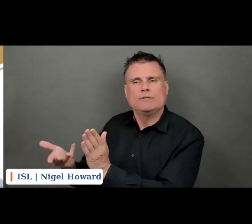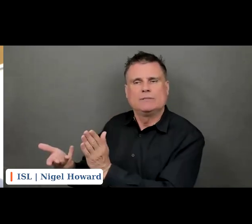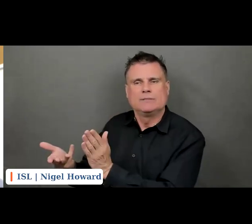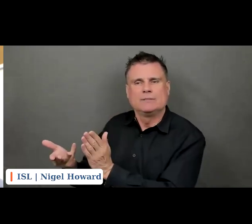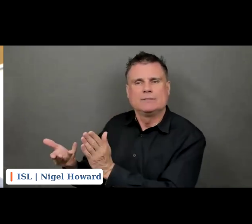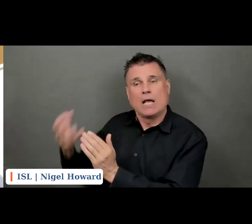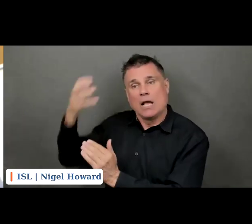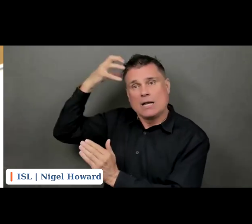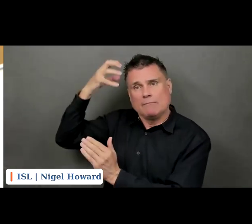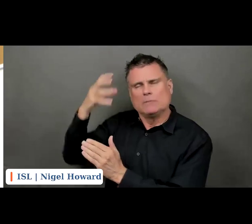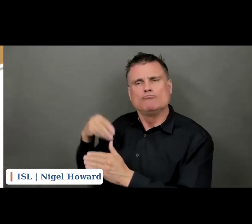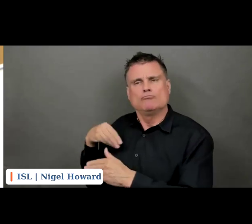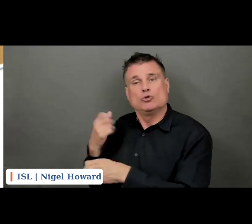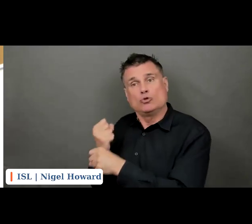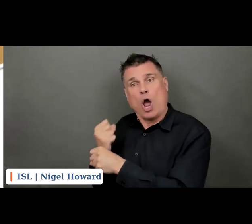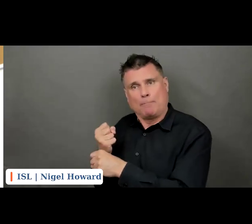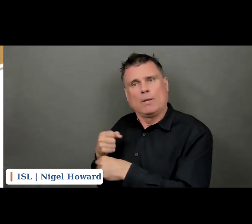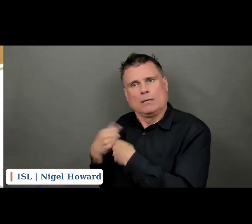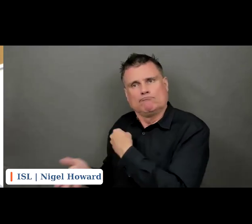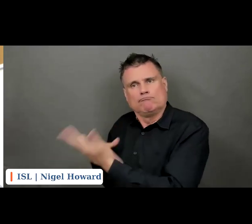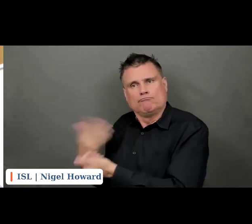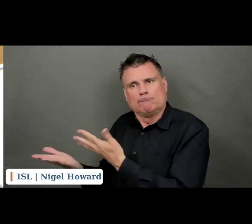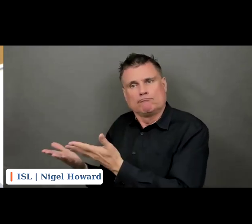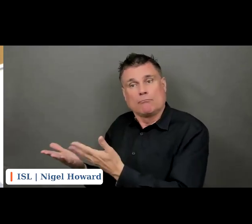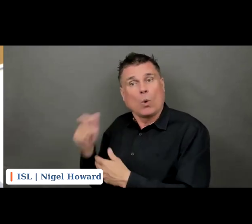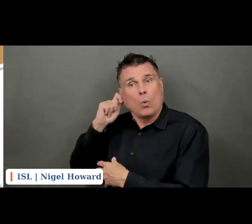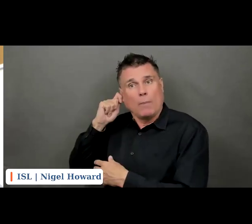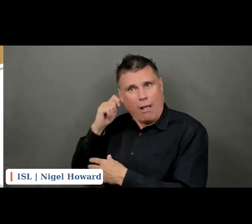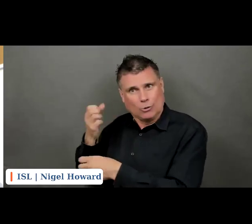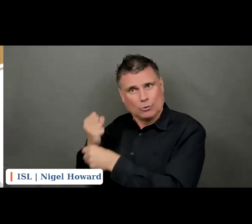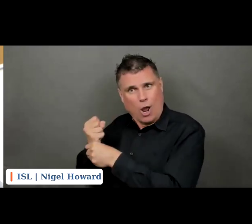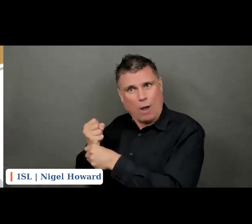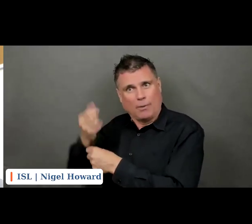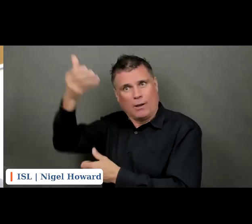already Lauren had mentioned this, that mainly